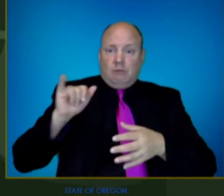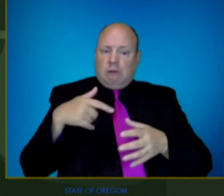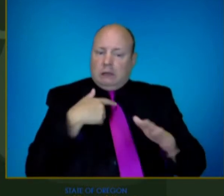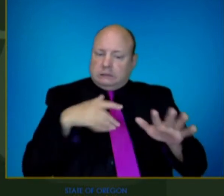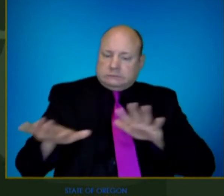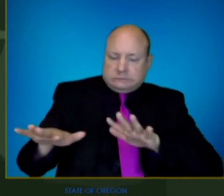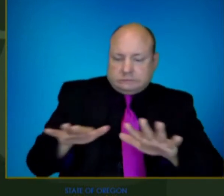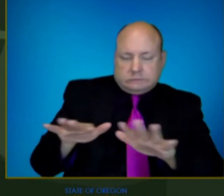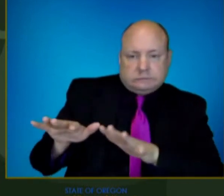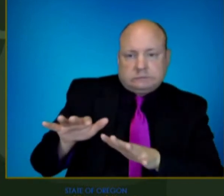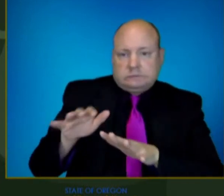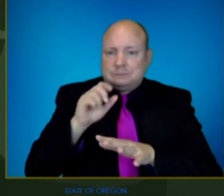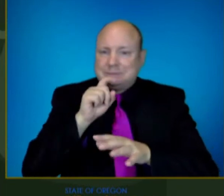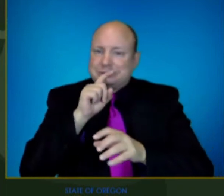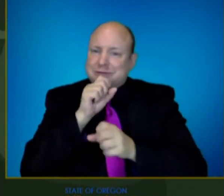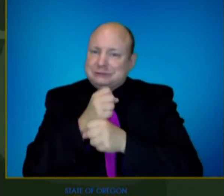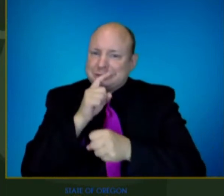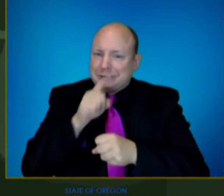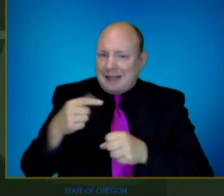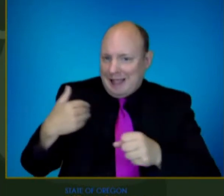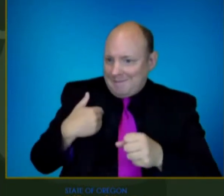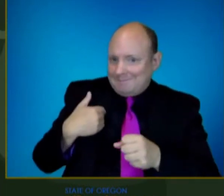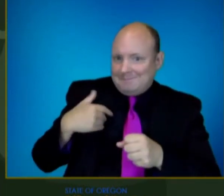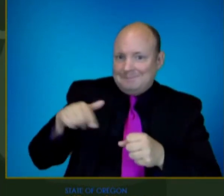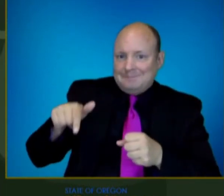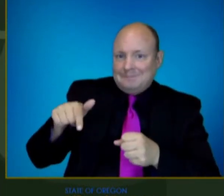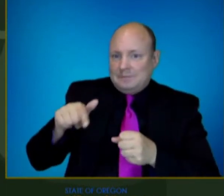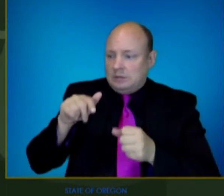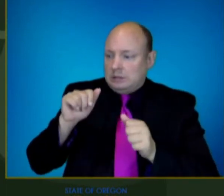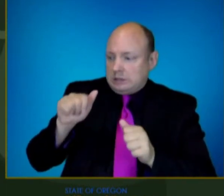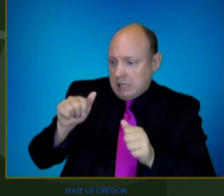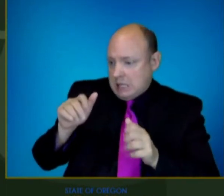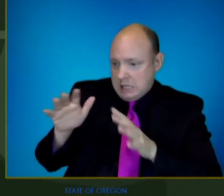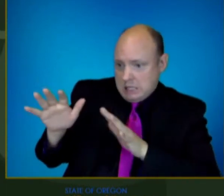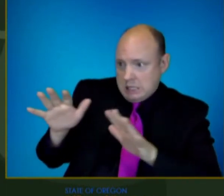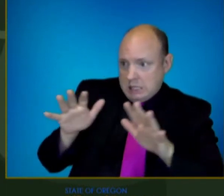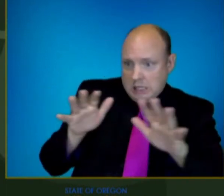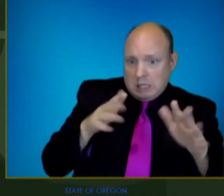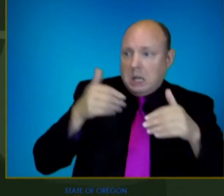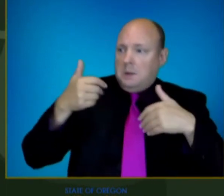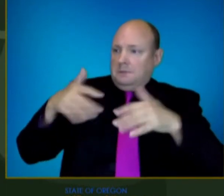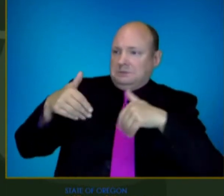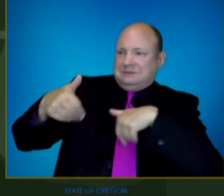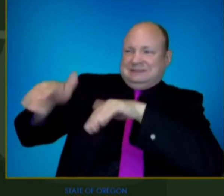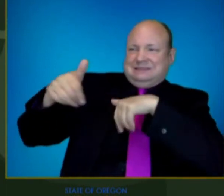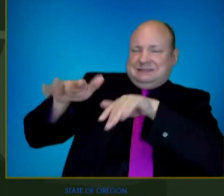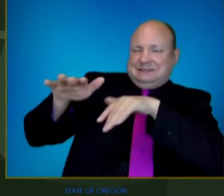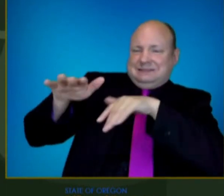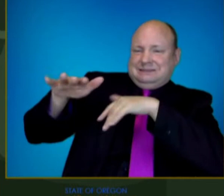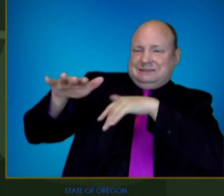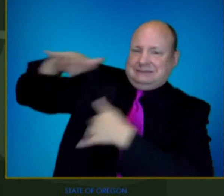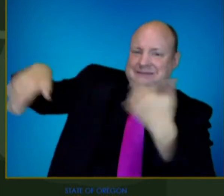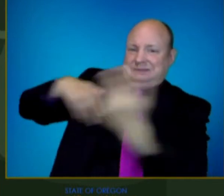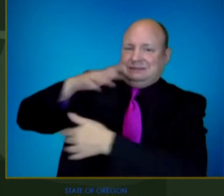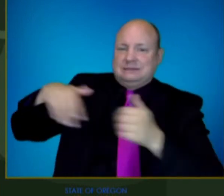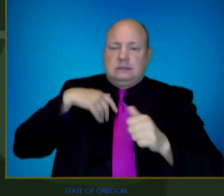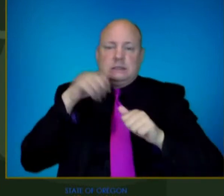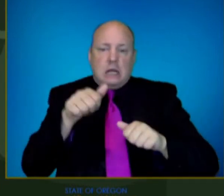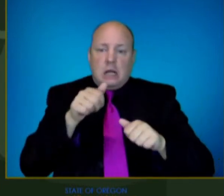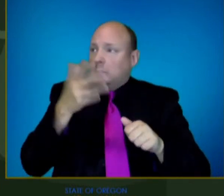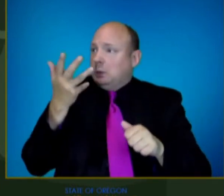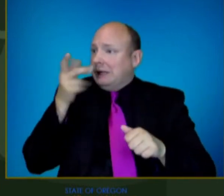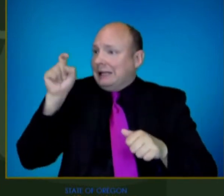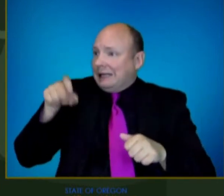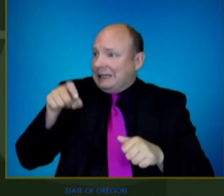patients discharged who no longer need to be in the hospital, move equipment around to best meet the needs so that every Oregonian can get the